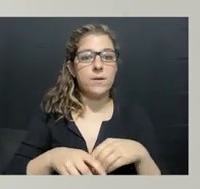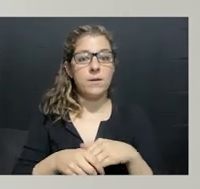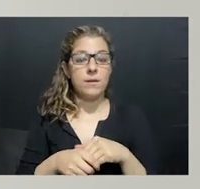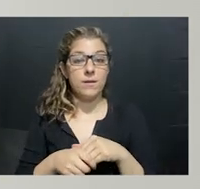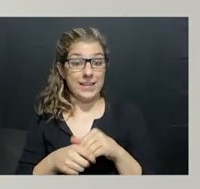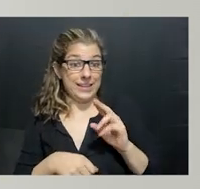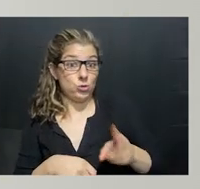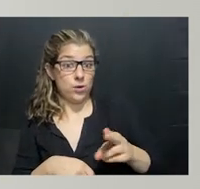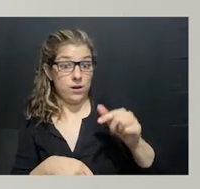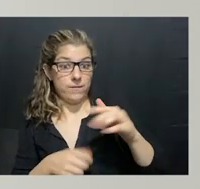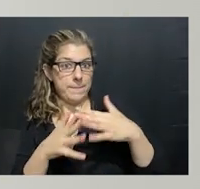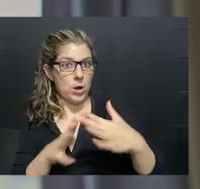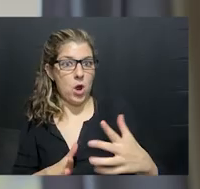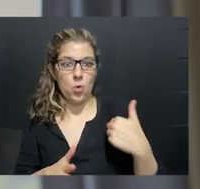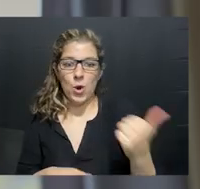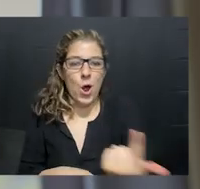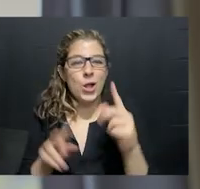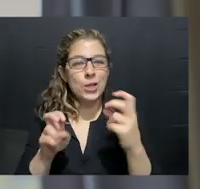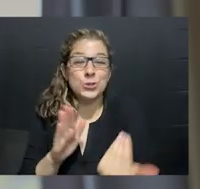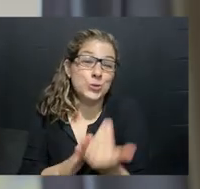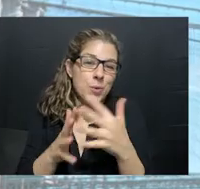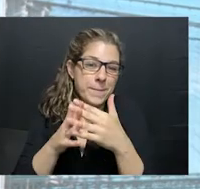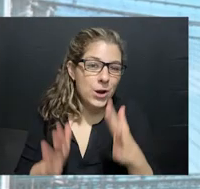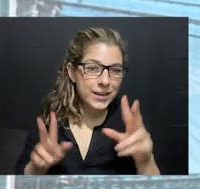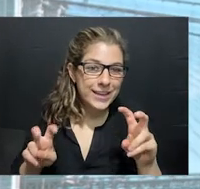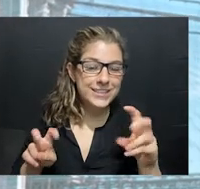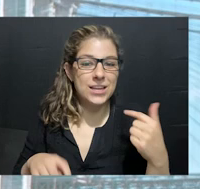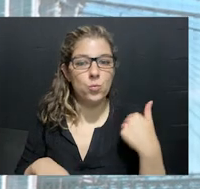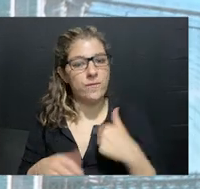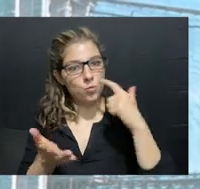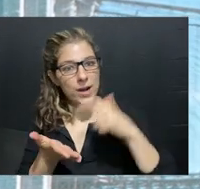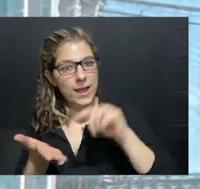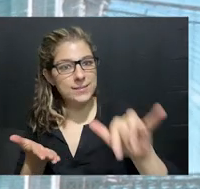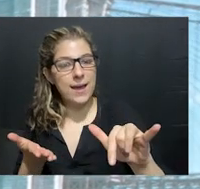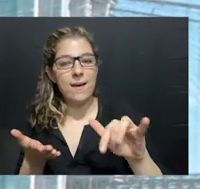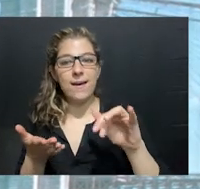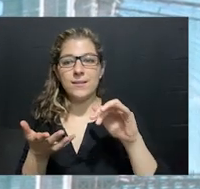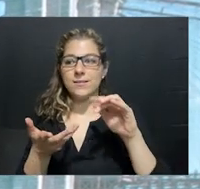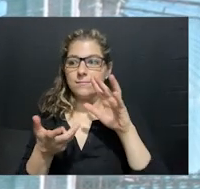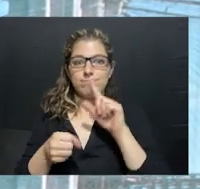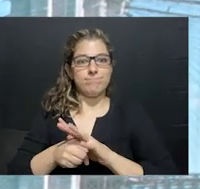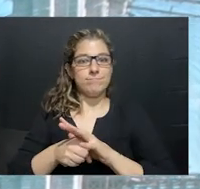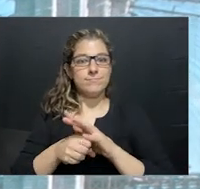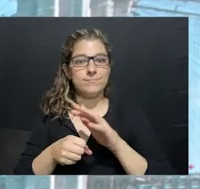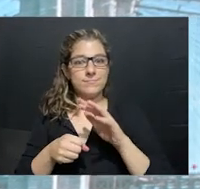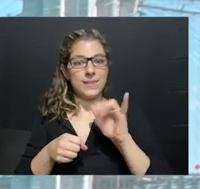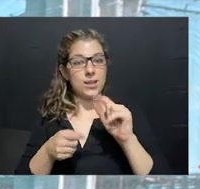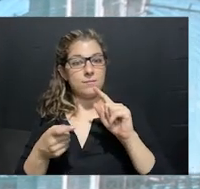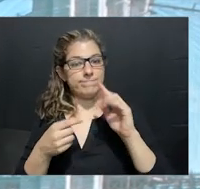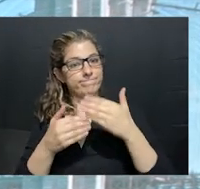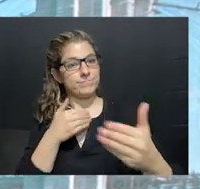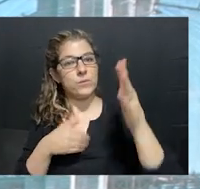respects, given the history of this country, we're all new Americans. And we have to recognize that and affirm that into the